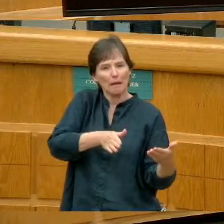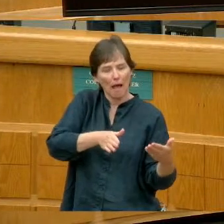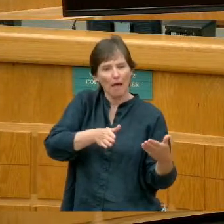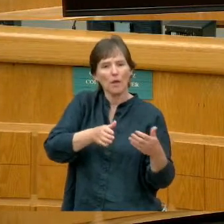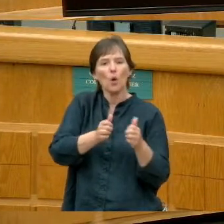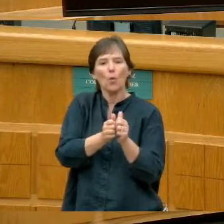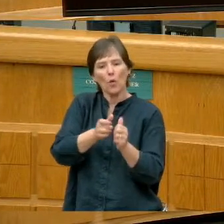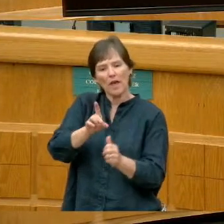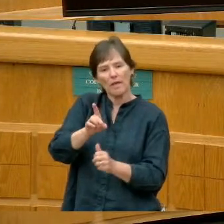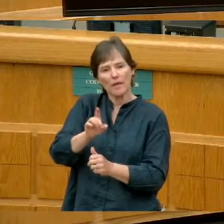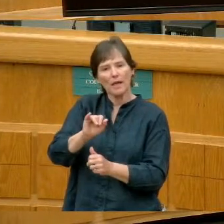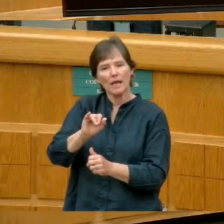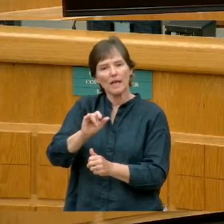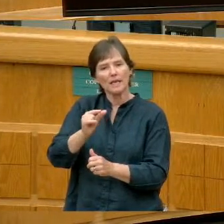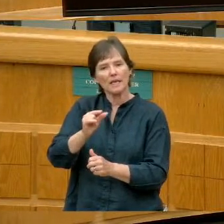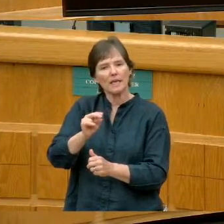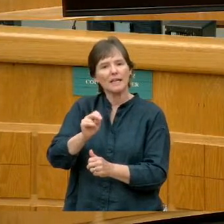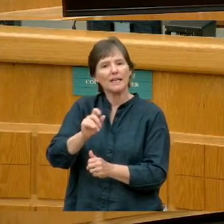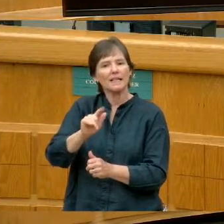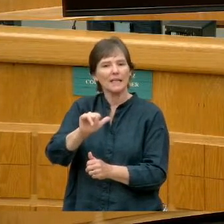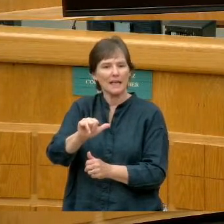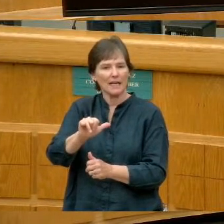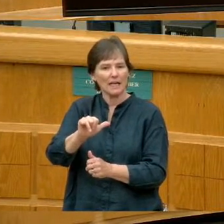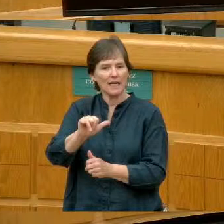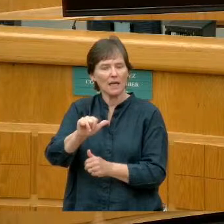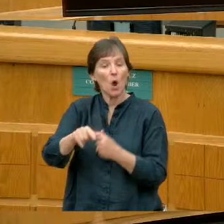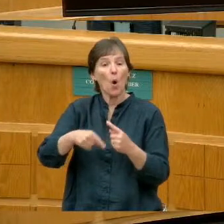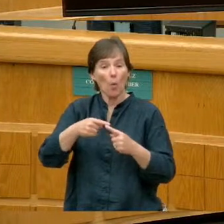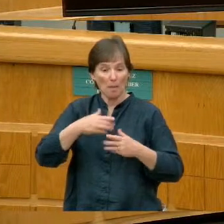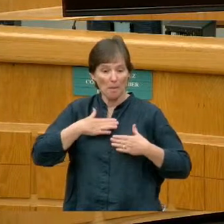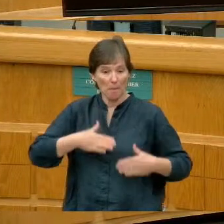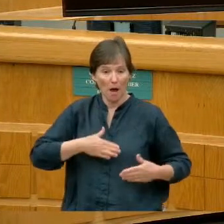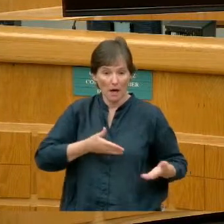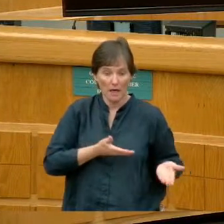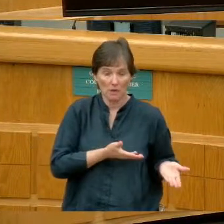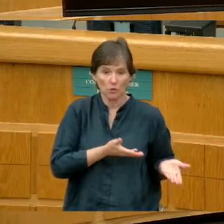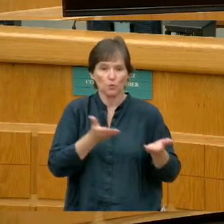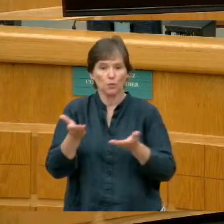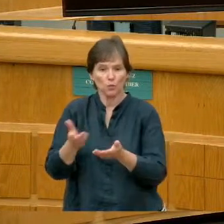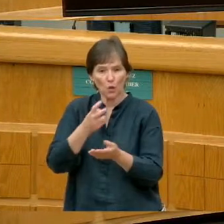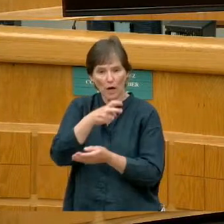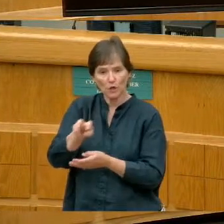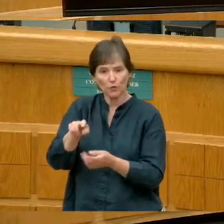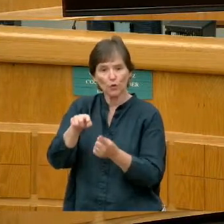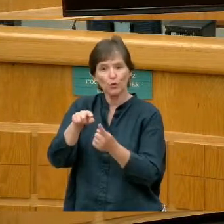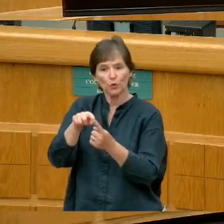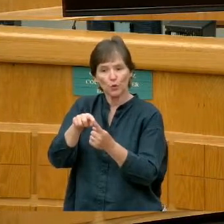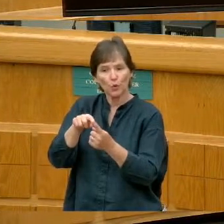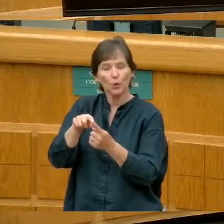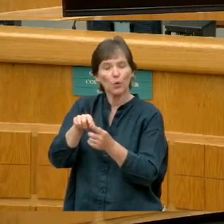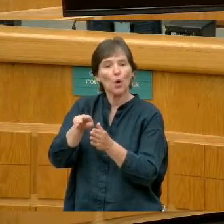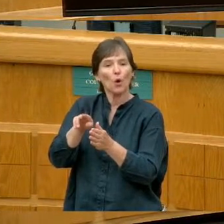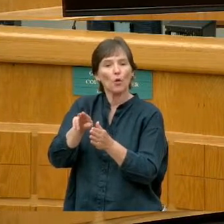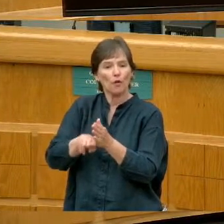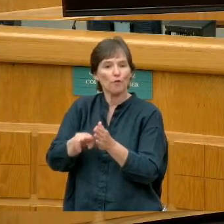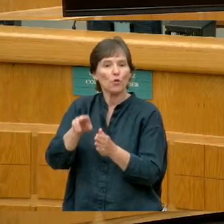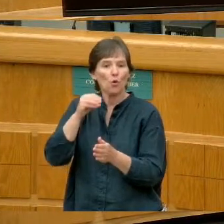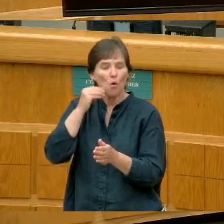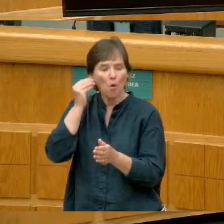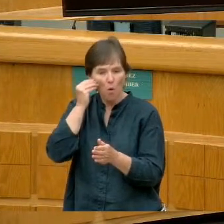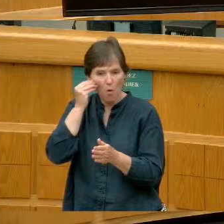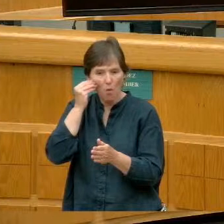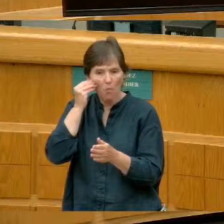is released to the funeral home of their choice, we're doing so in accordance with the wishes of their loved ones.